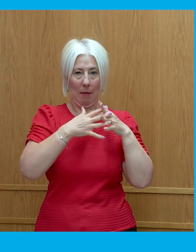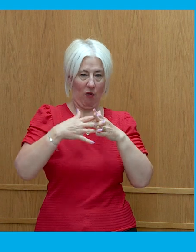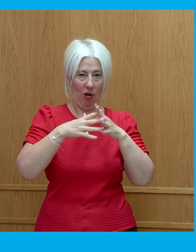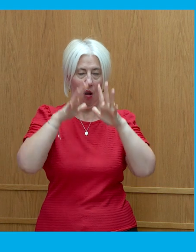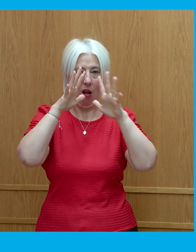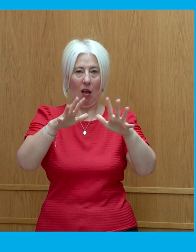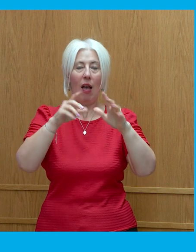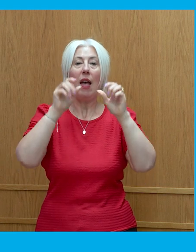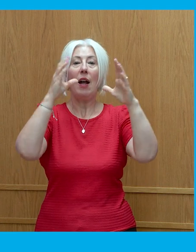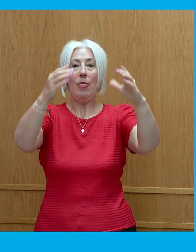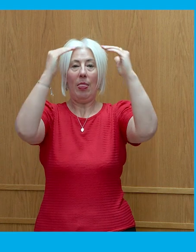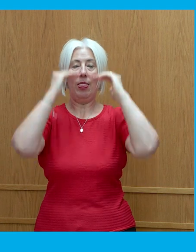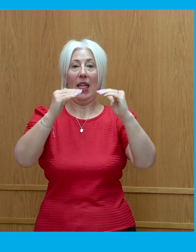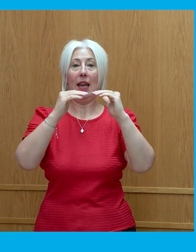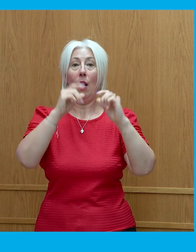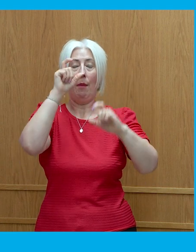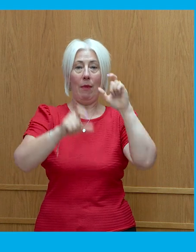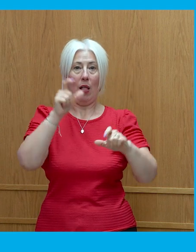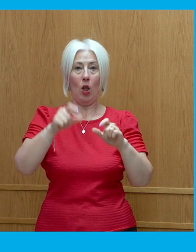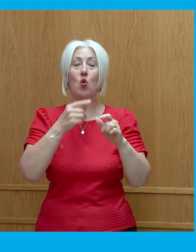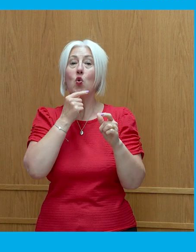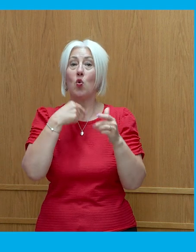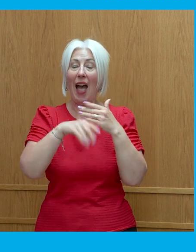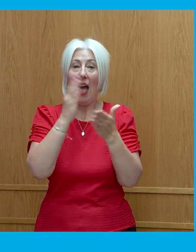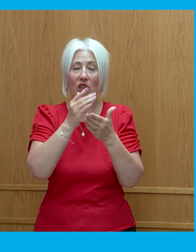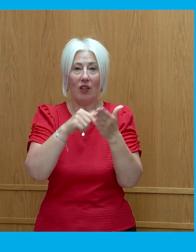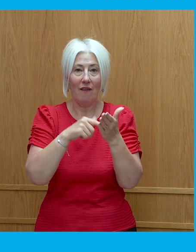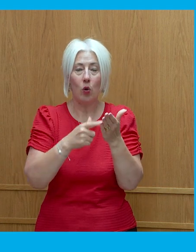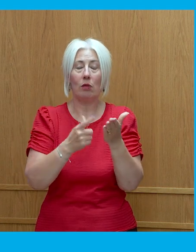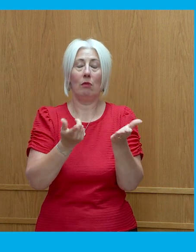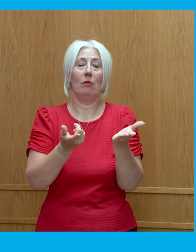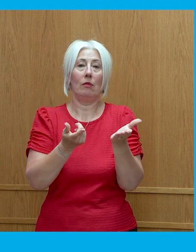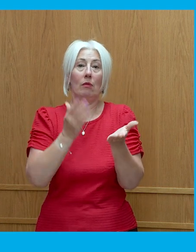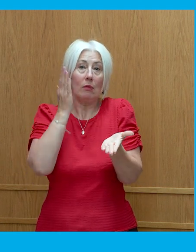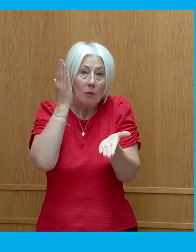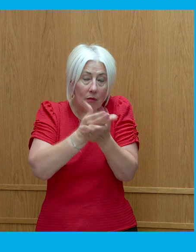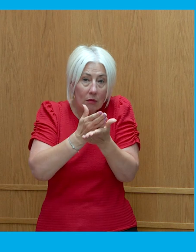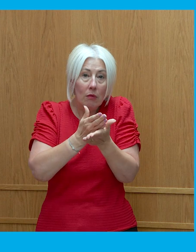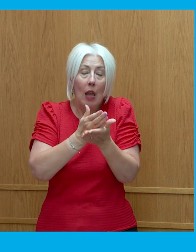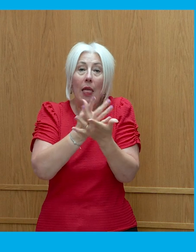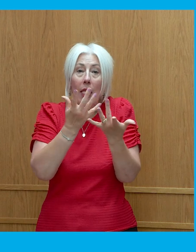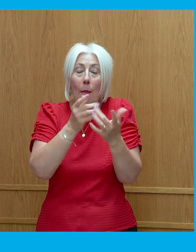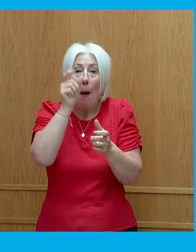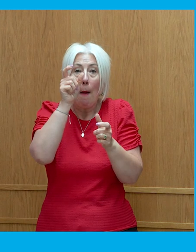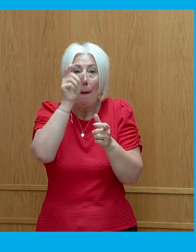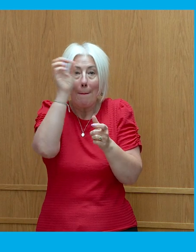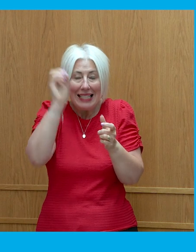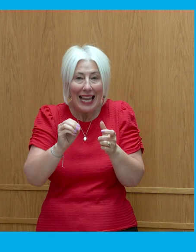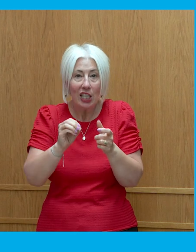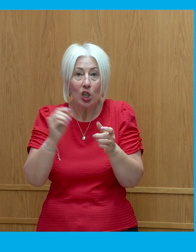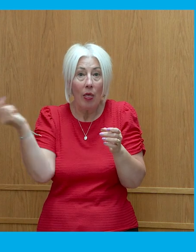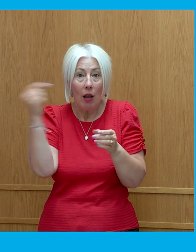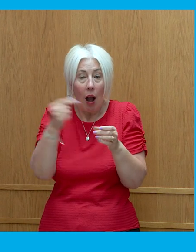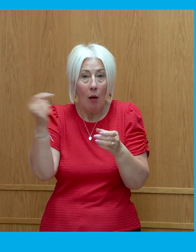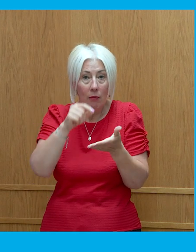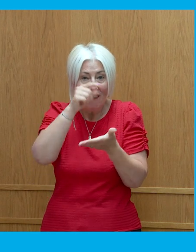percentage that are expressed in the vote. So there's the actual percent that are turning out and what percentage they make up of